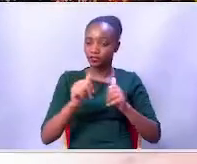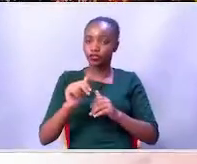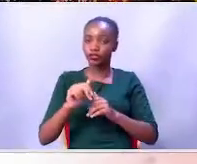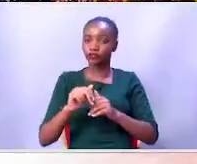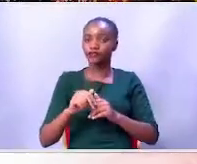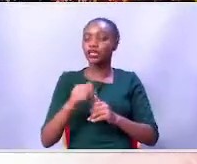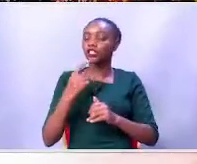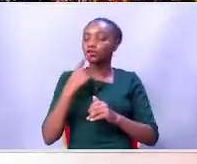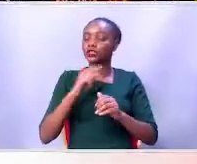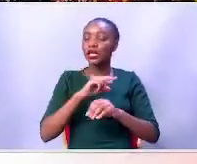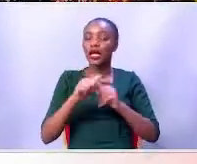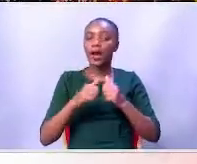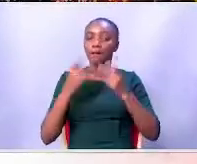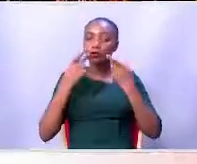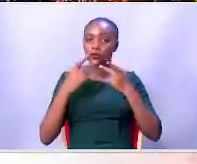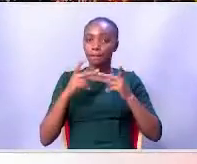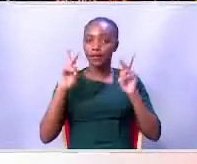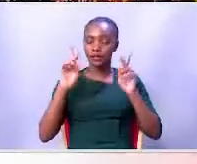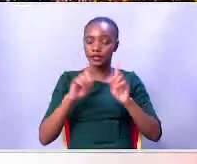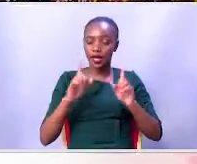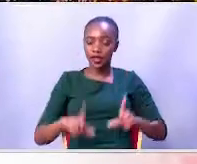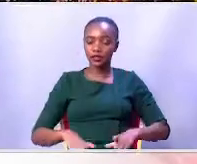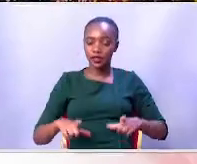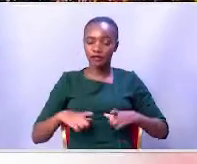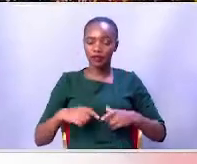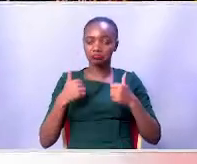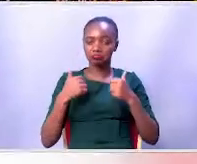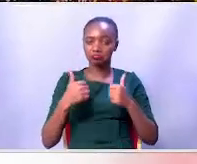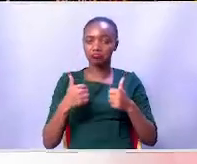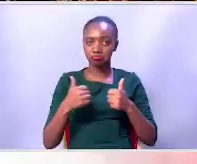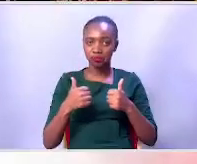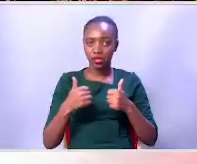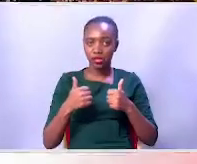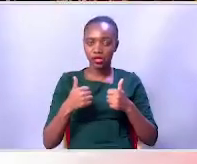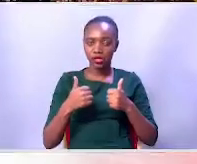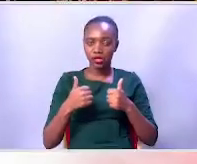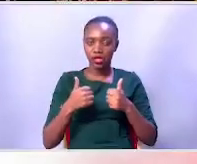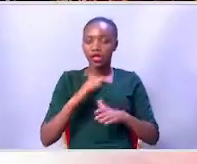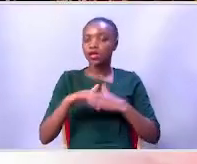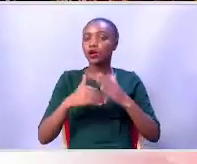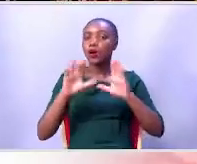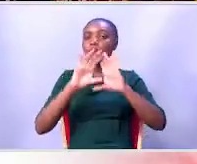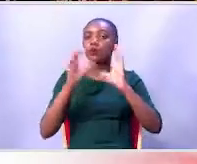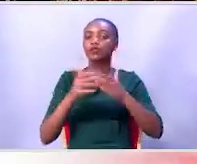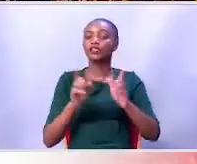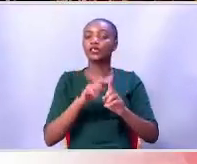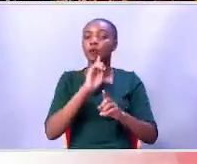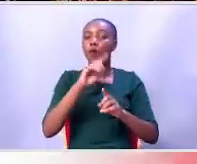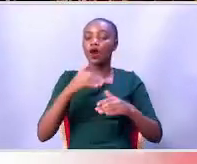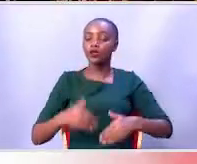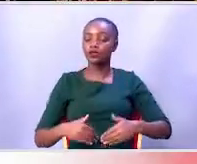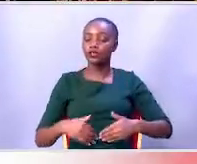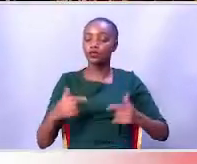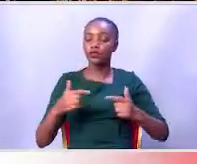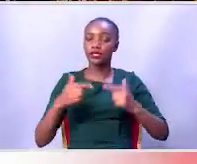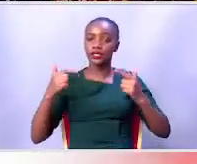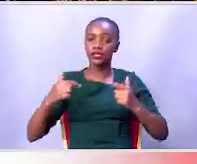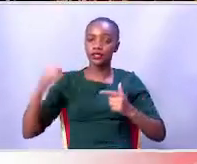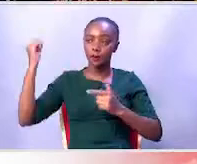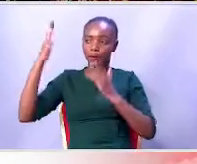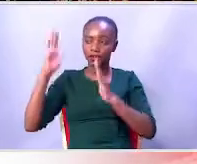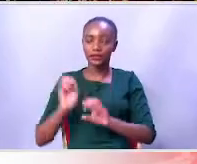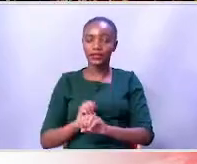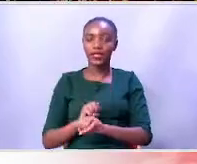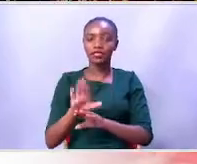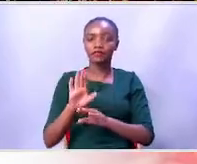and cohesion among the communities living on the county's border, while also cautioning the youth against being used by politicians